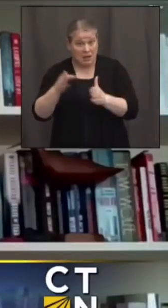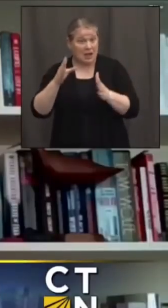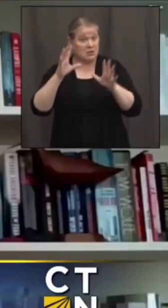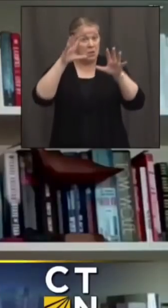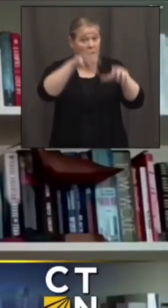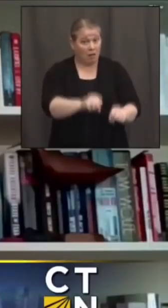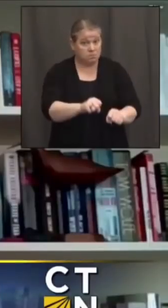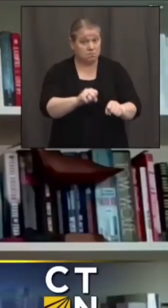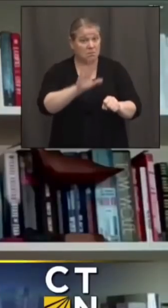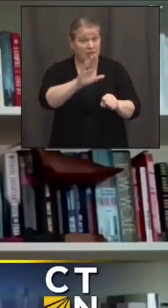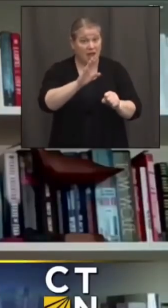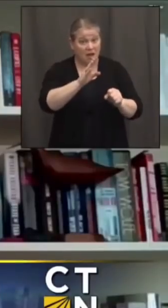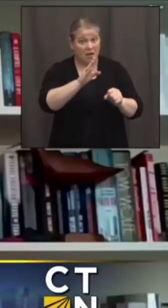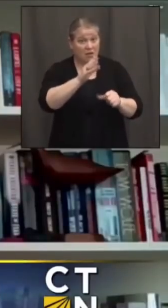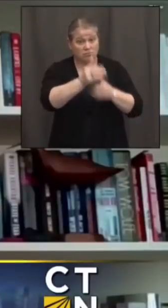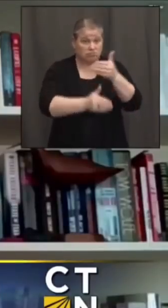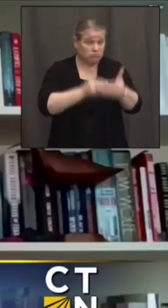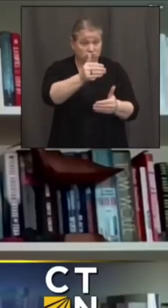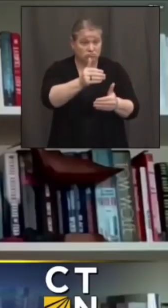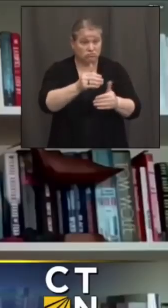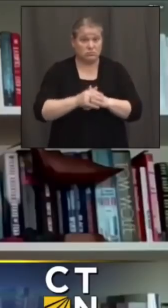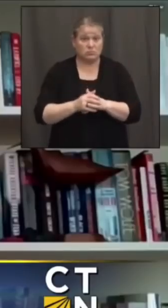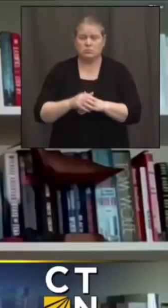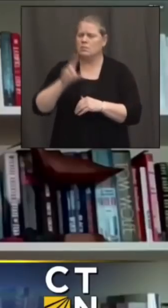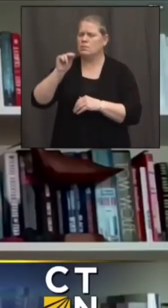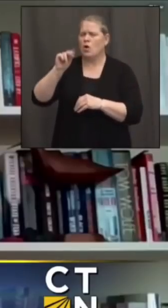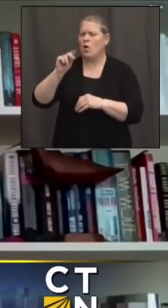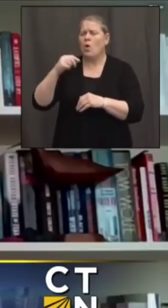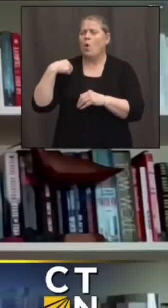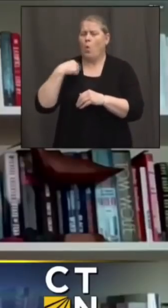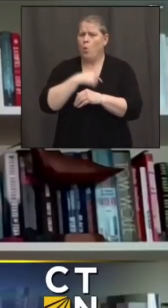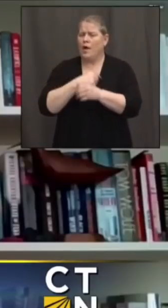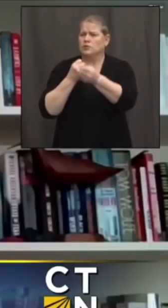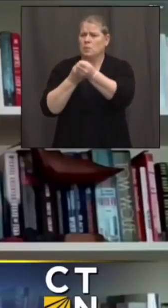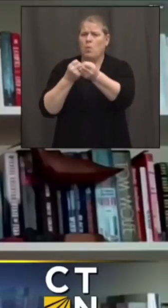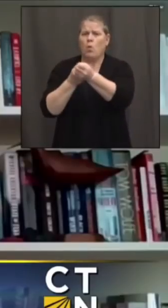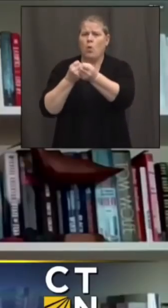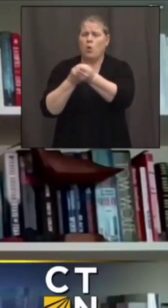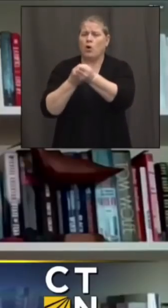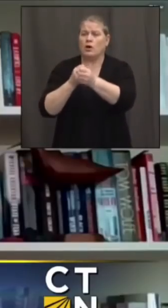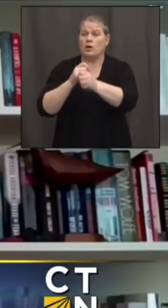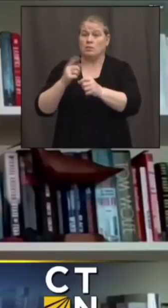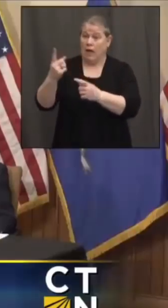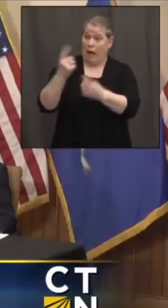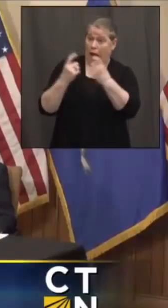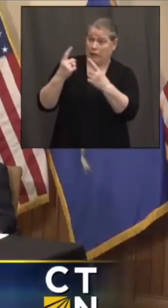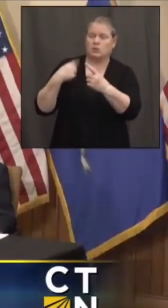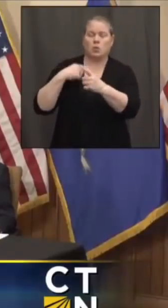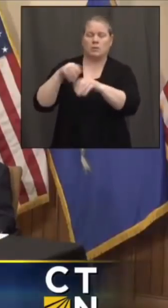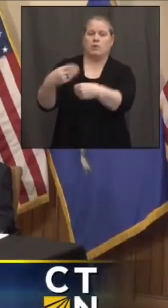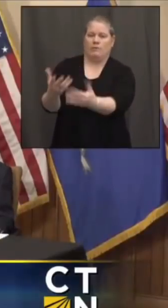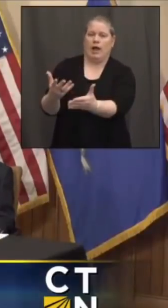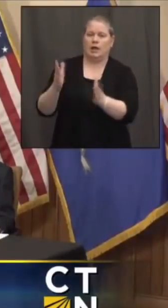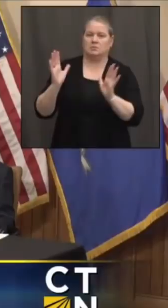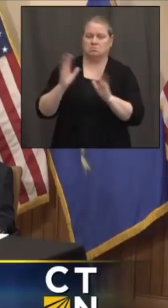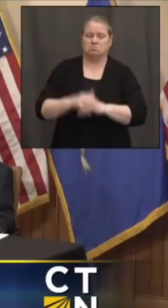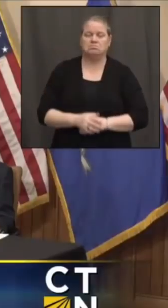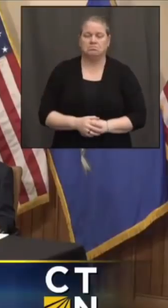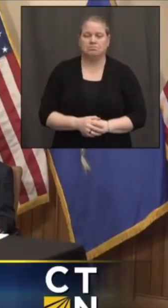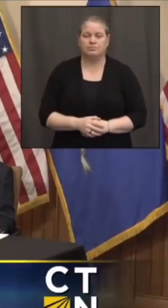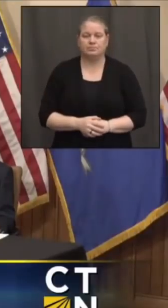technical assistance, and anything that they've asked for, we've tried to provide. Thanks, Deidre. Governor